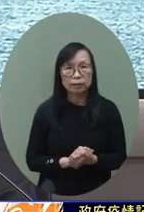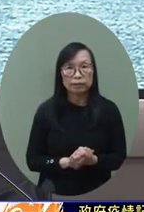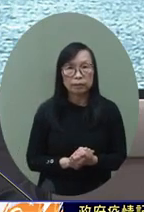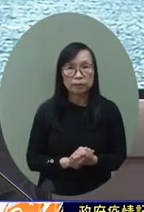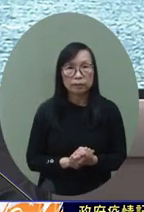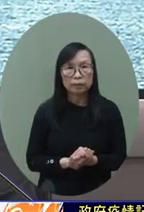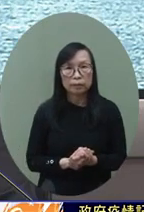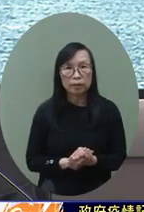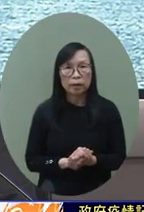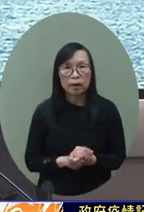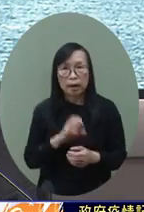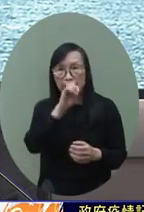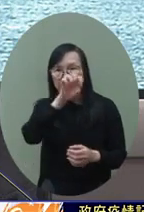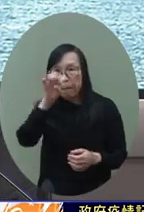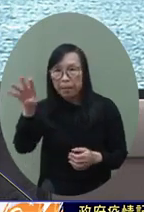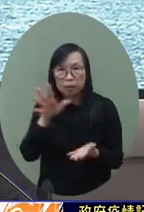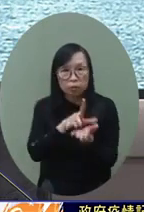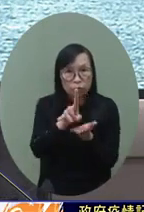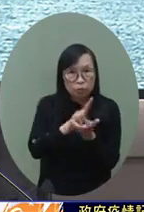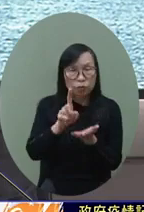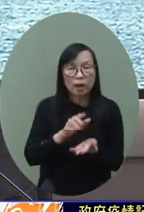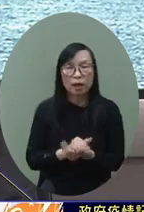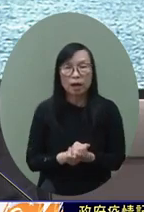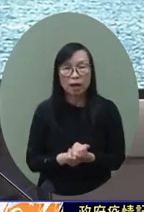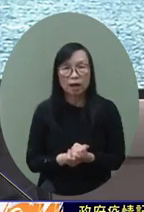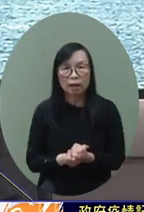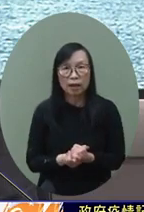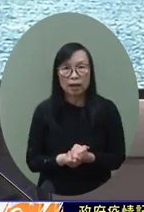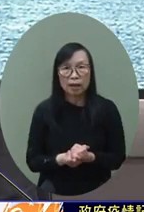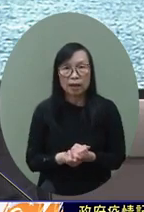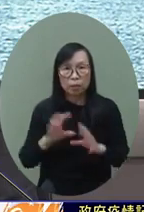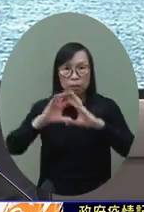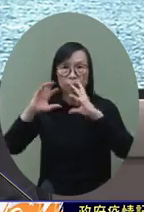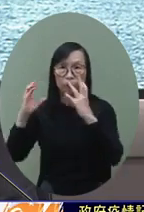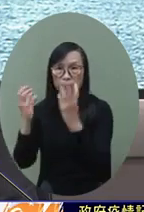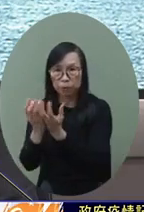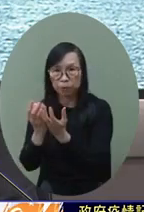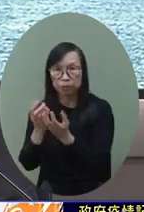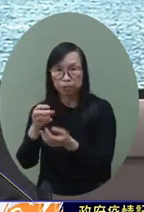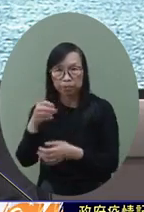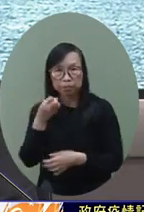involving the experts and also the study group, they propose, of course there's no confirmation